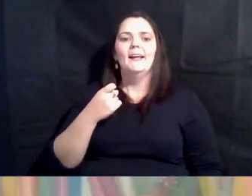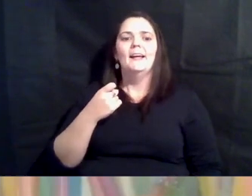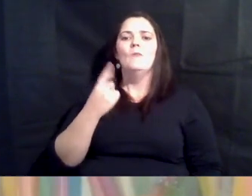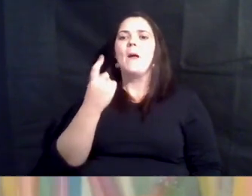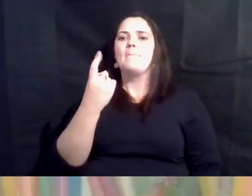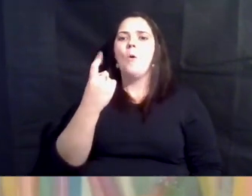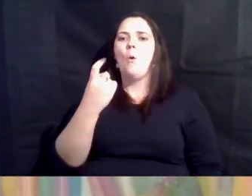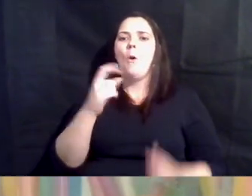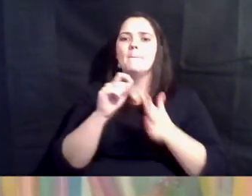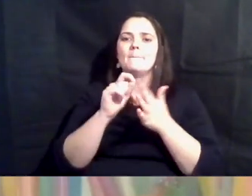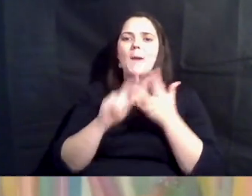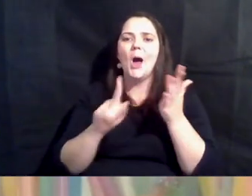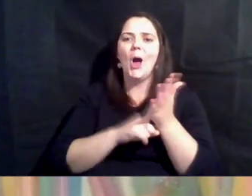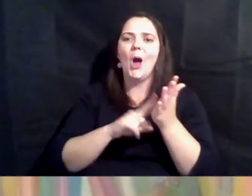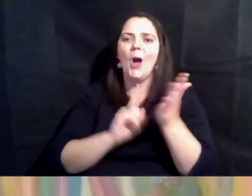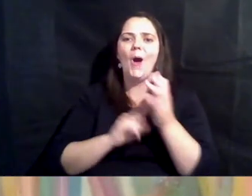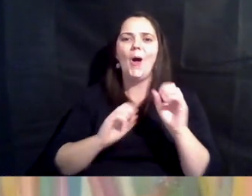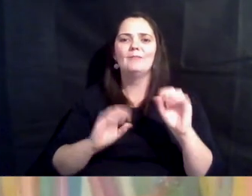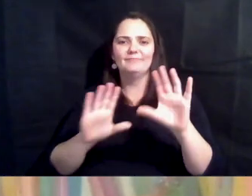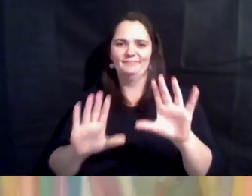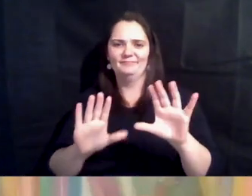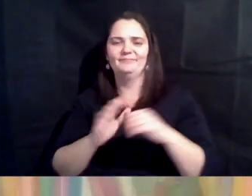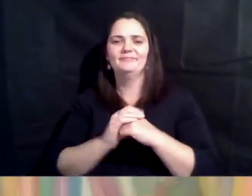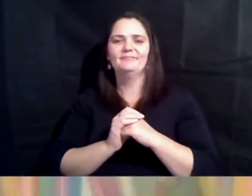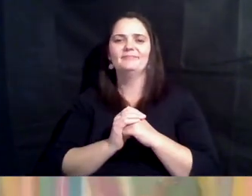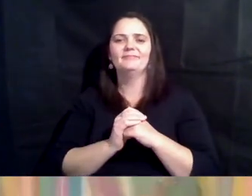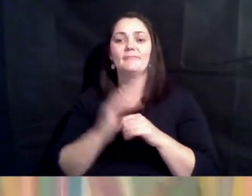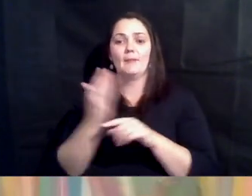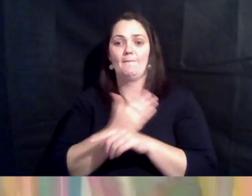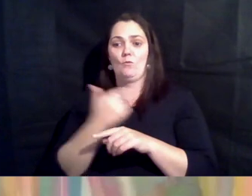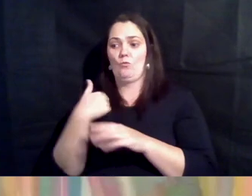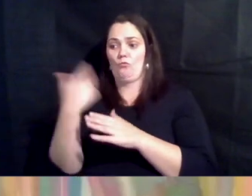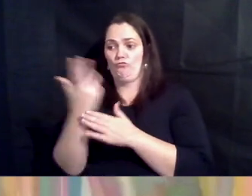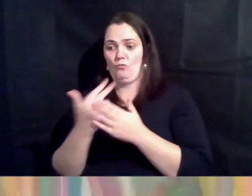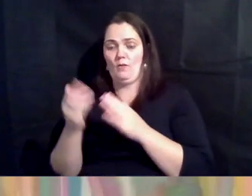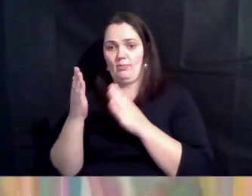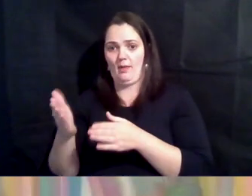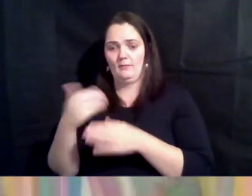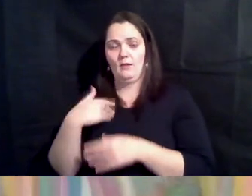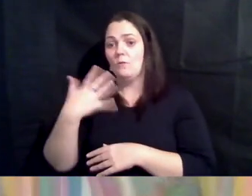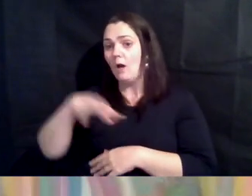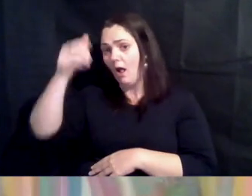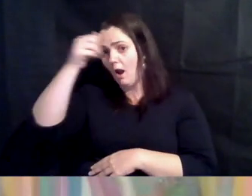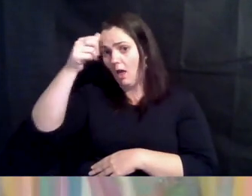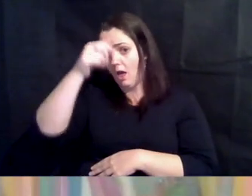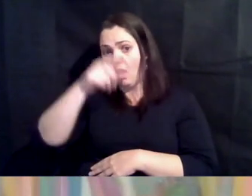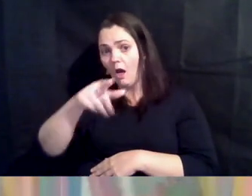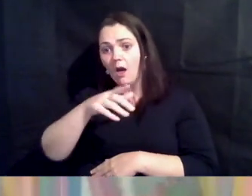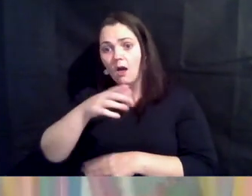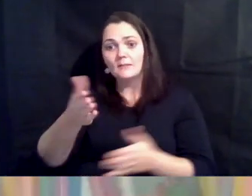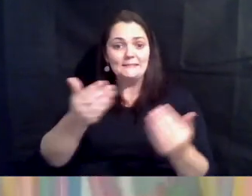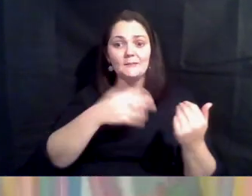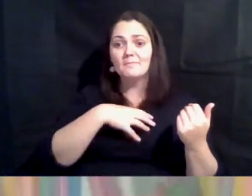proper drawing of my little desk plan, I'd just like to know if you'd like to know about anything a bit more. And if